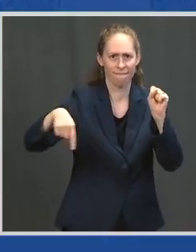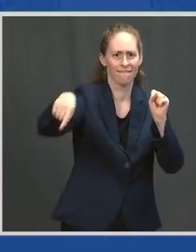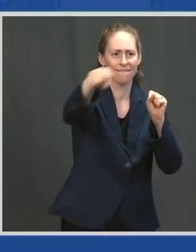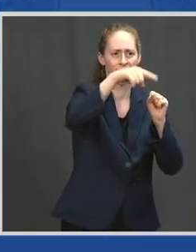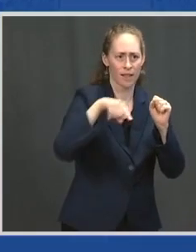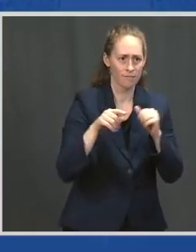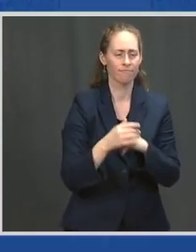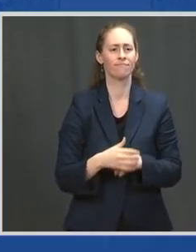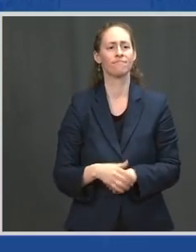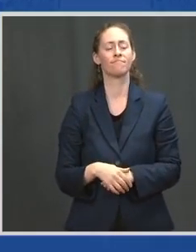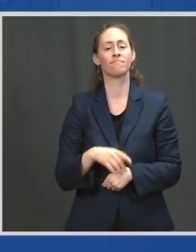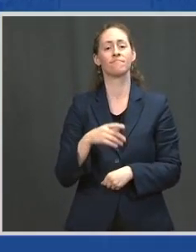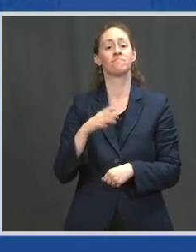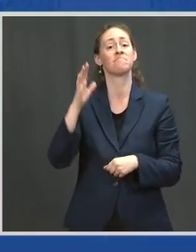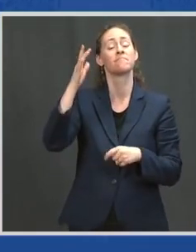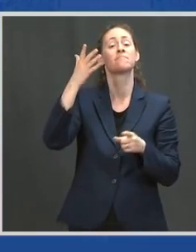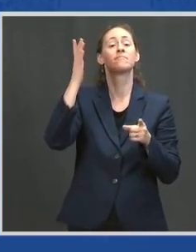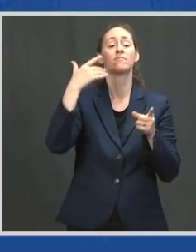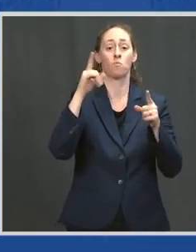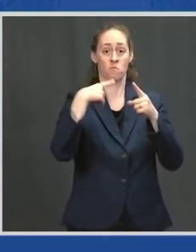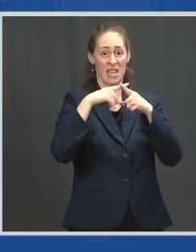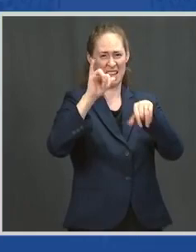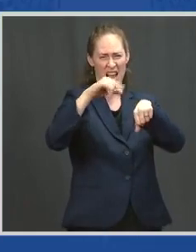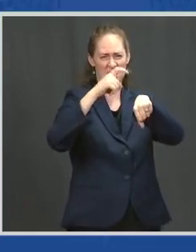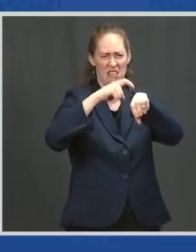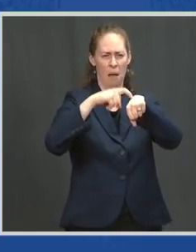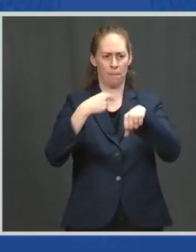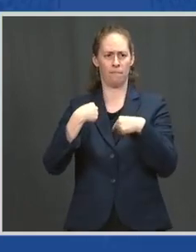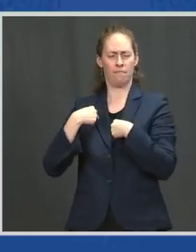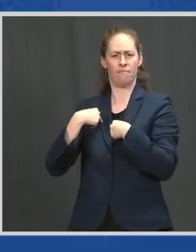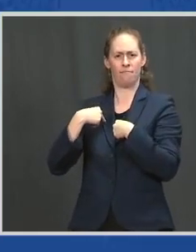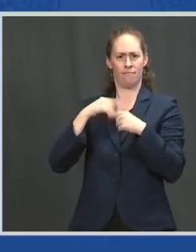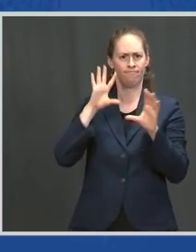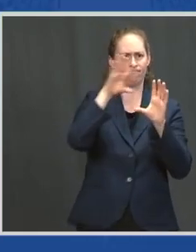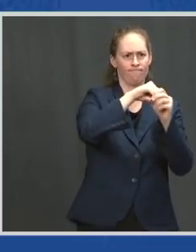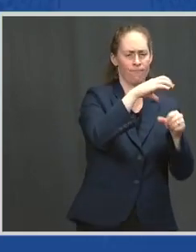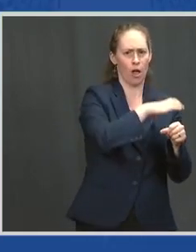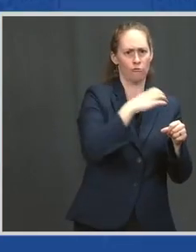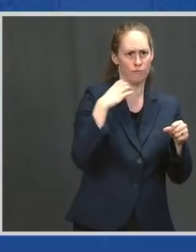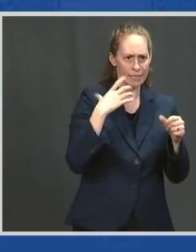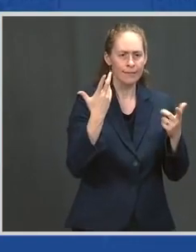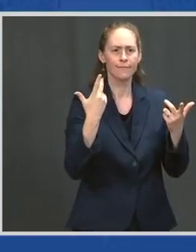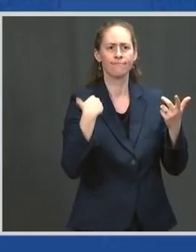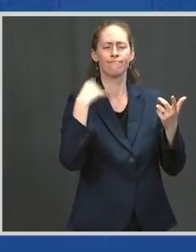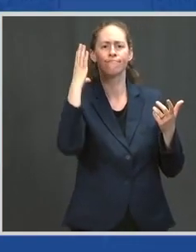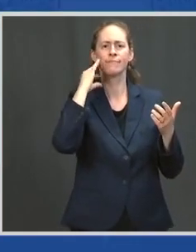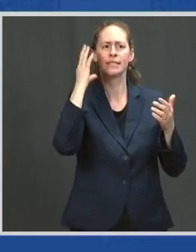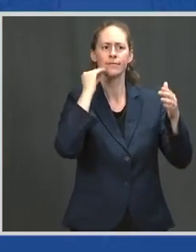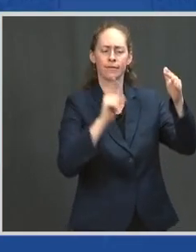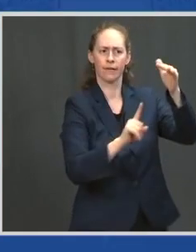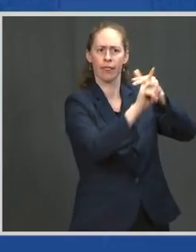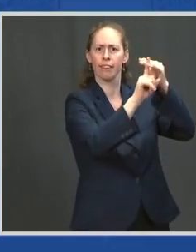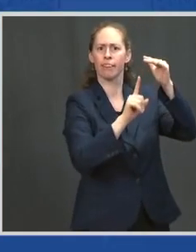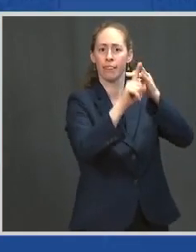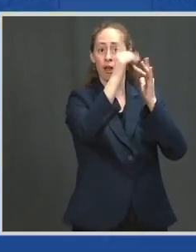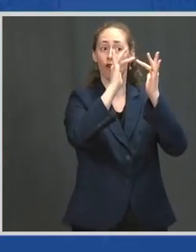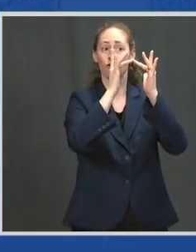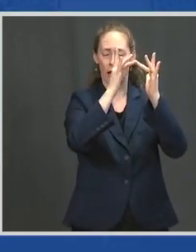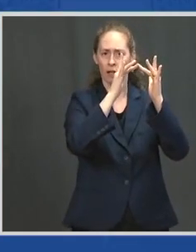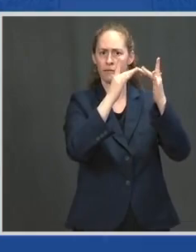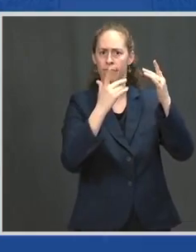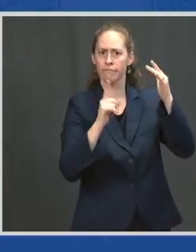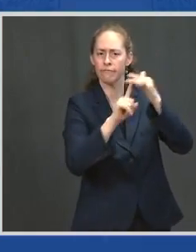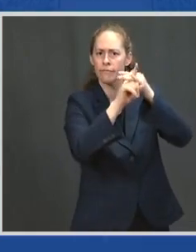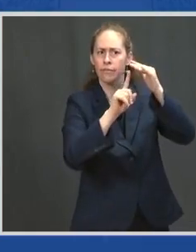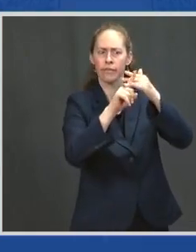you, worrying and dealing with cybersecurity. And it's really important that now that we get